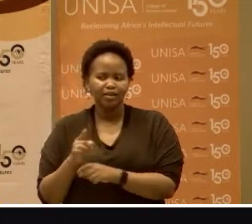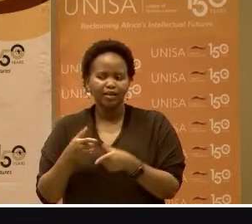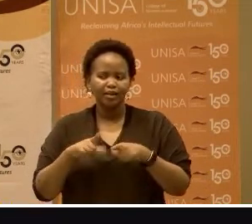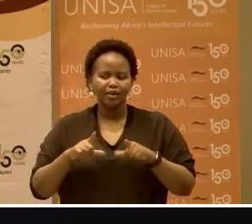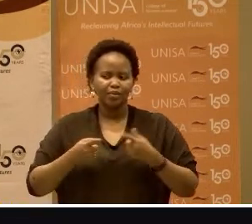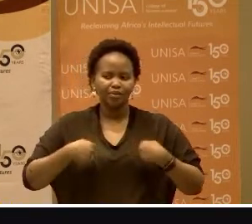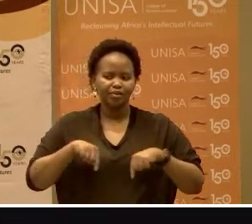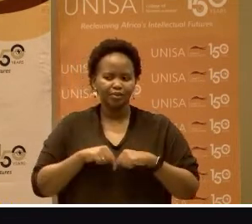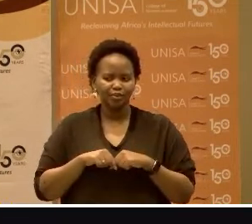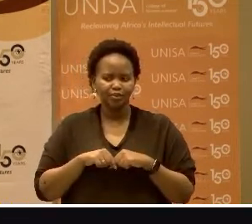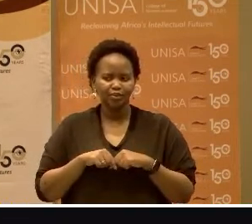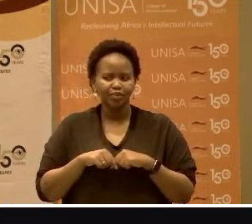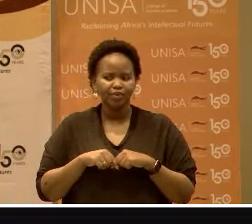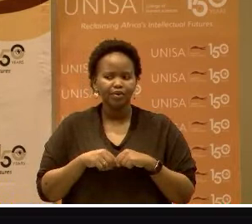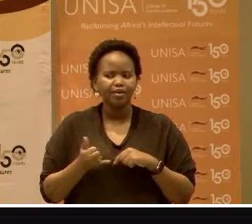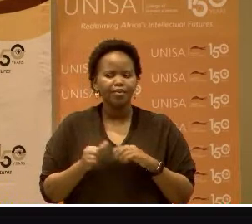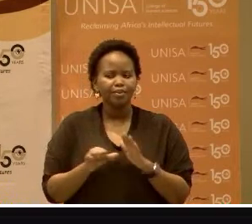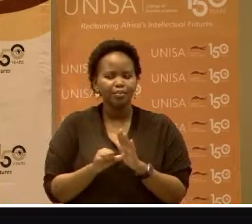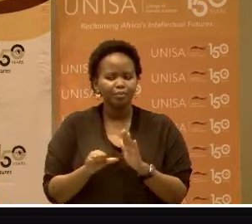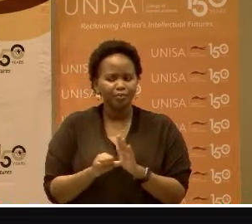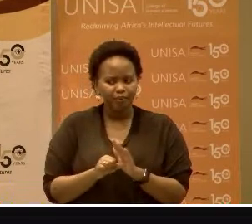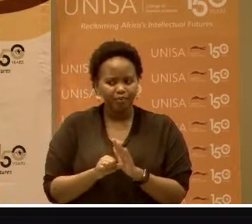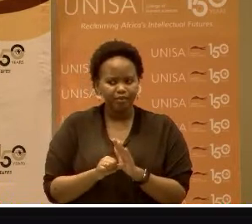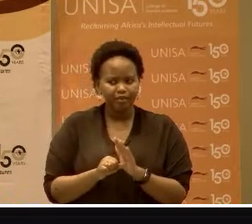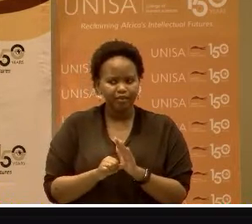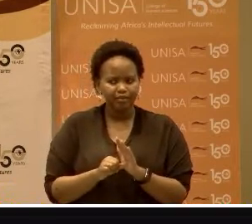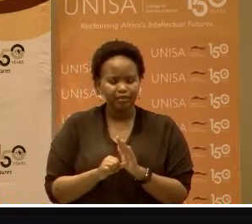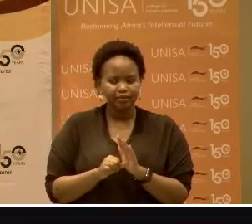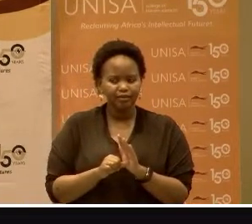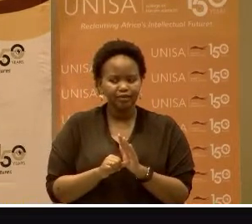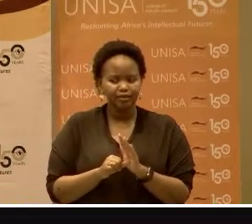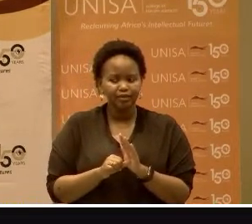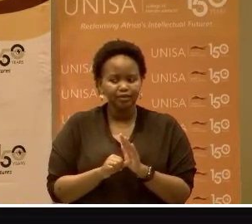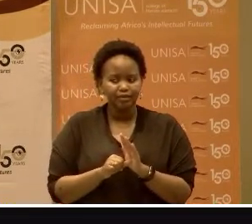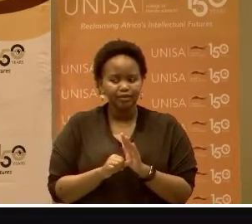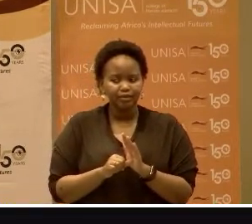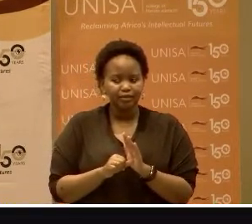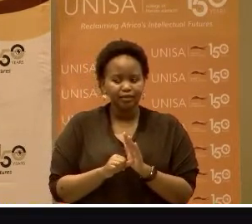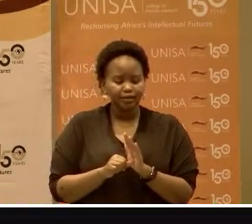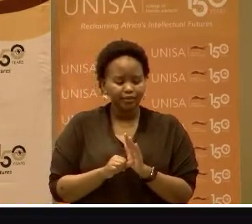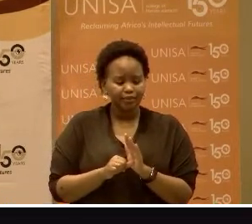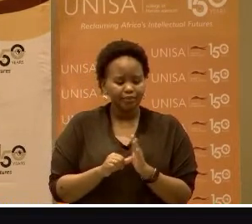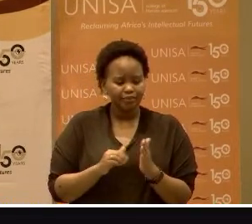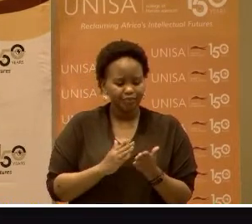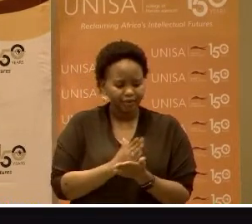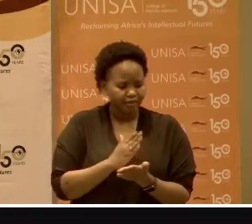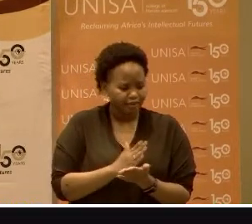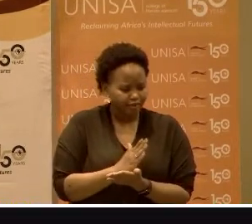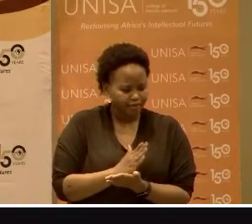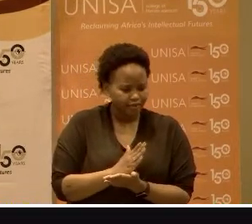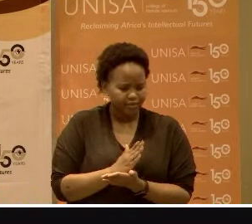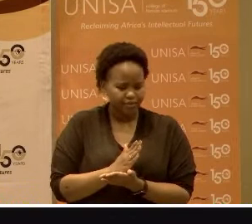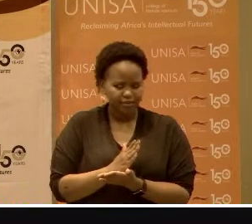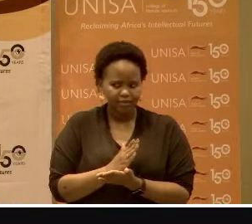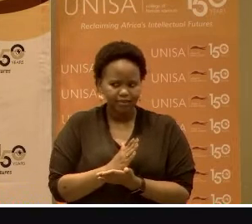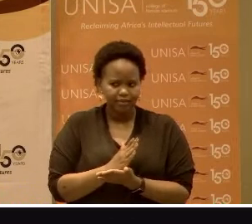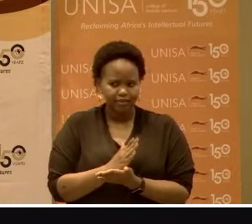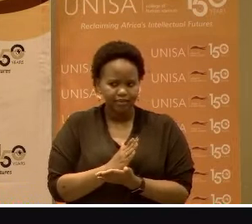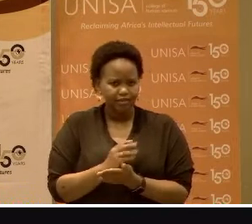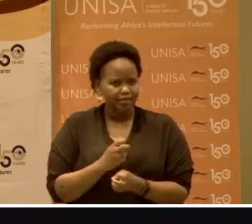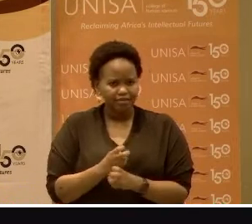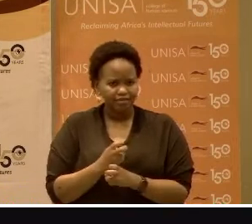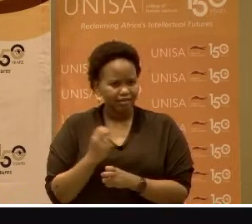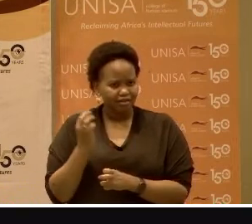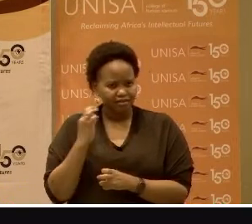is important to safeguard indigenous people's rights, like access to education and resources in their native tongues,